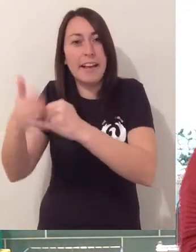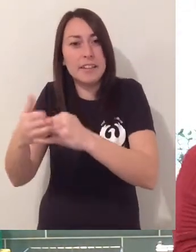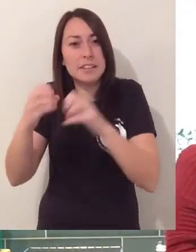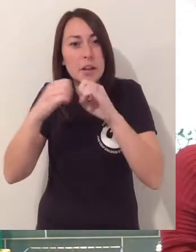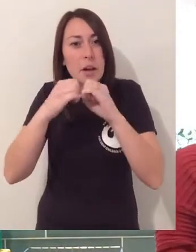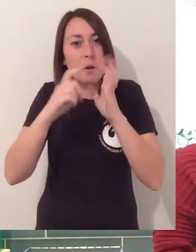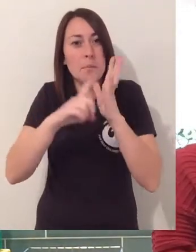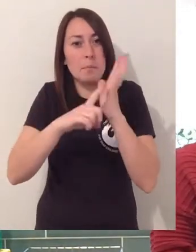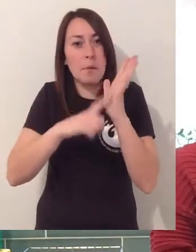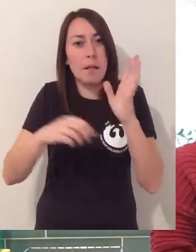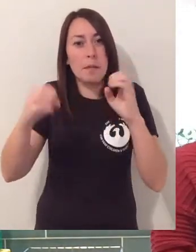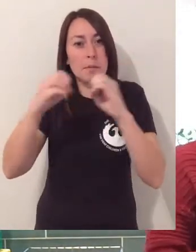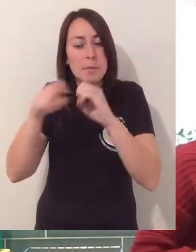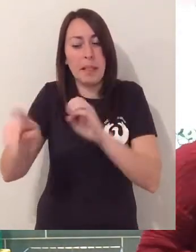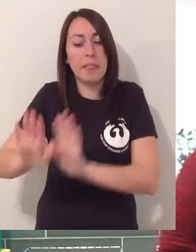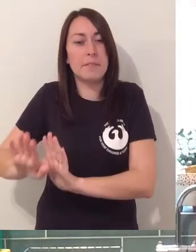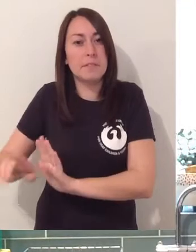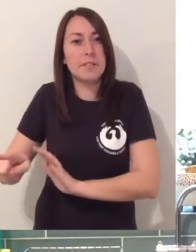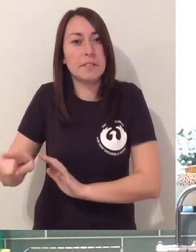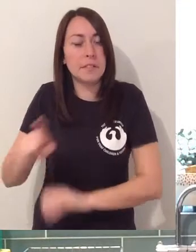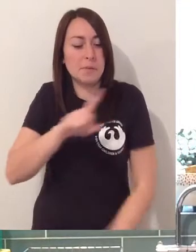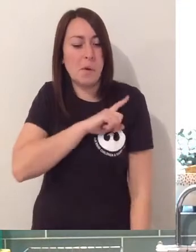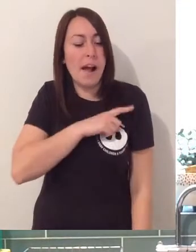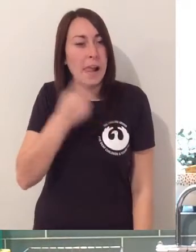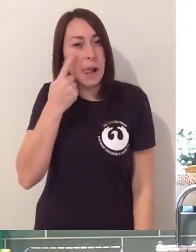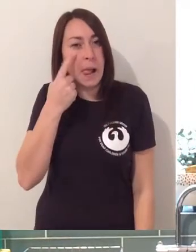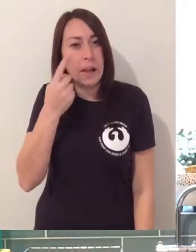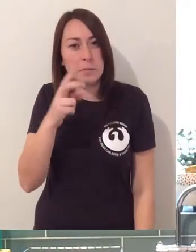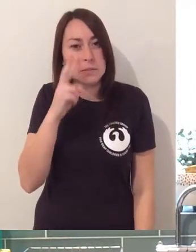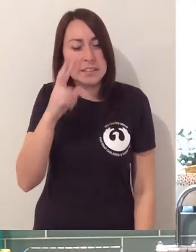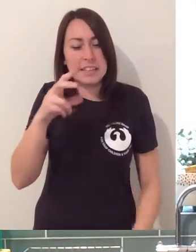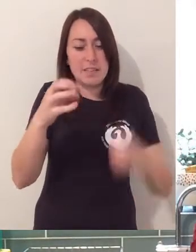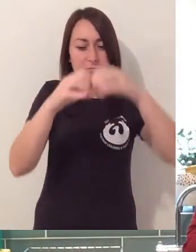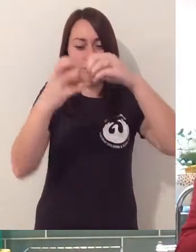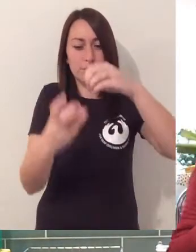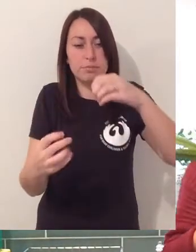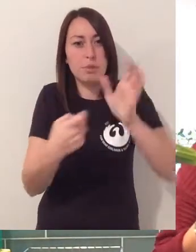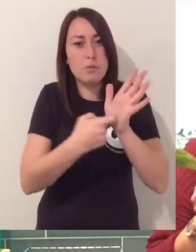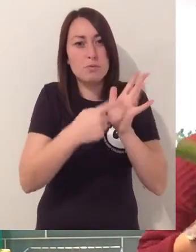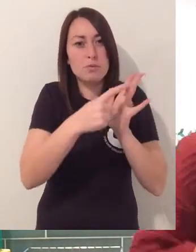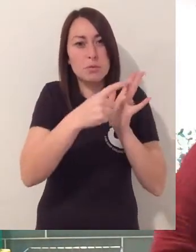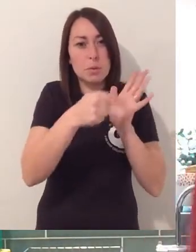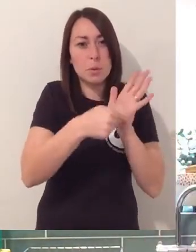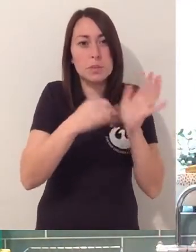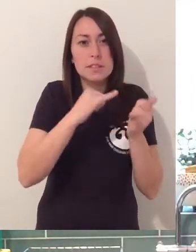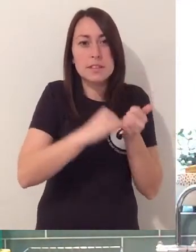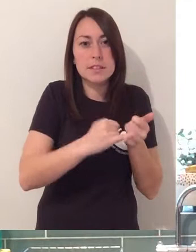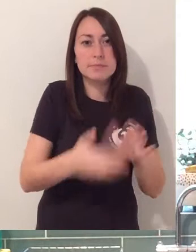down to the bulb, and then you're just going to leave that in bit. because as you'll see, that's where the roots